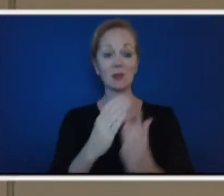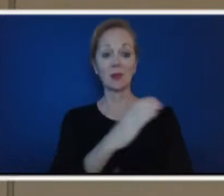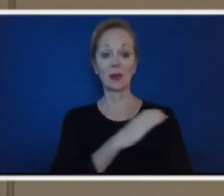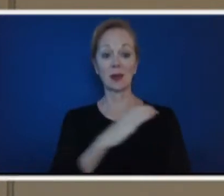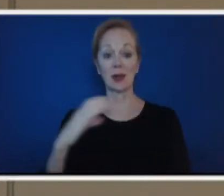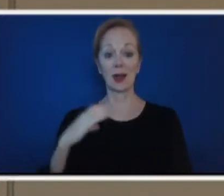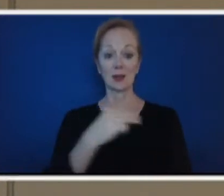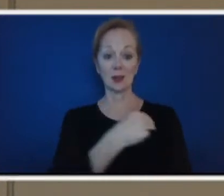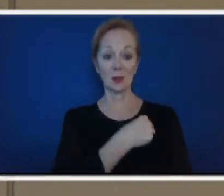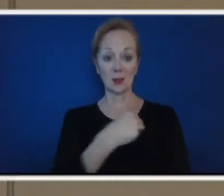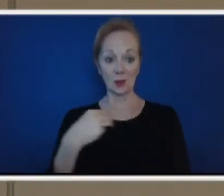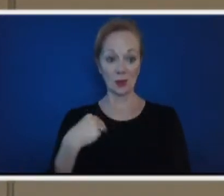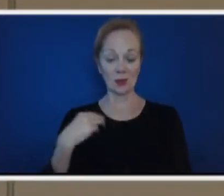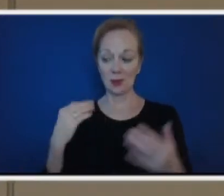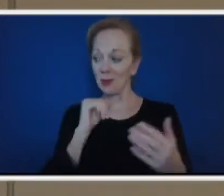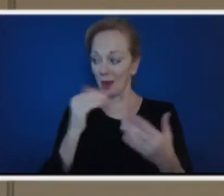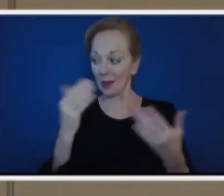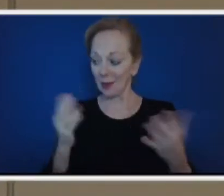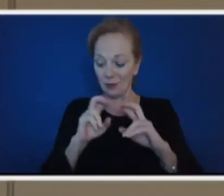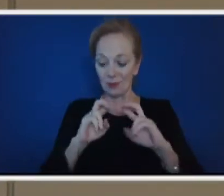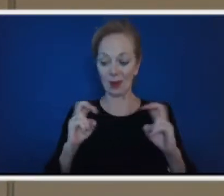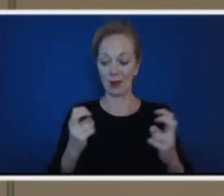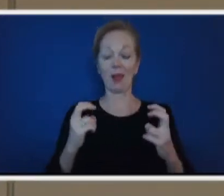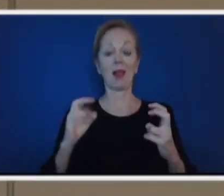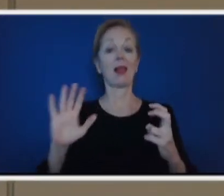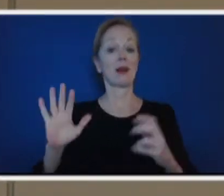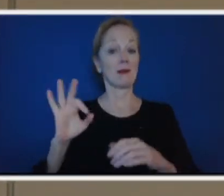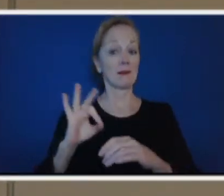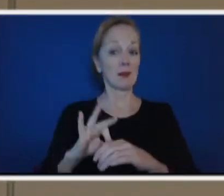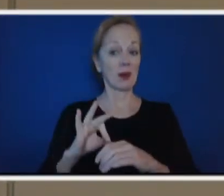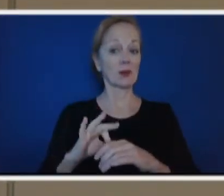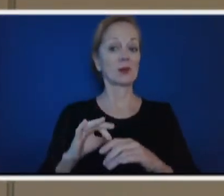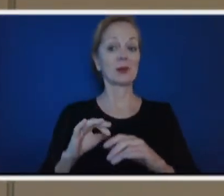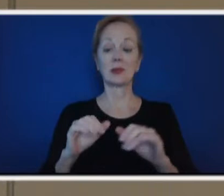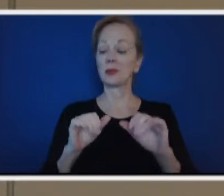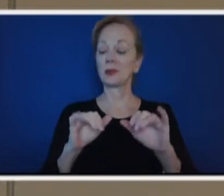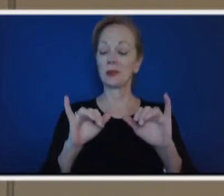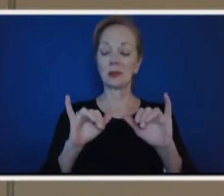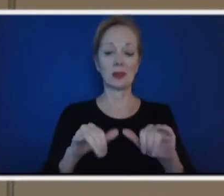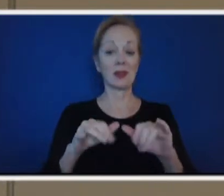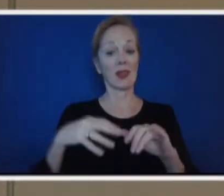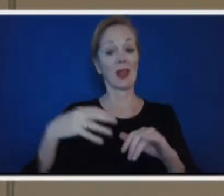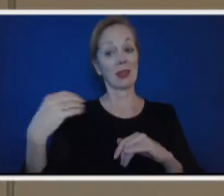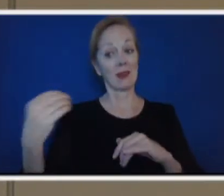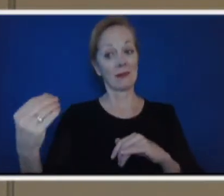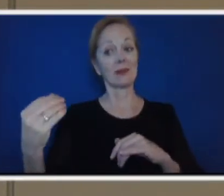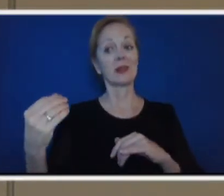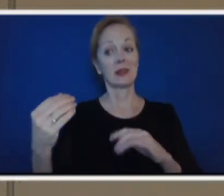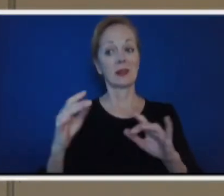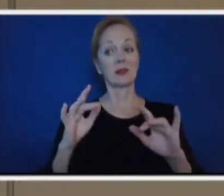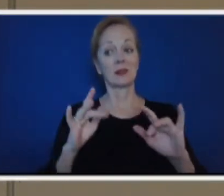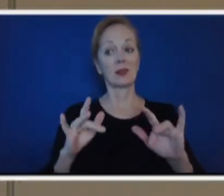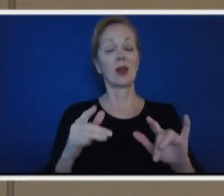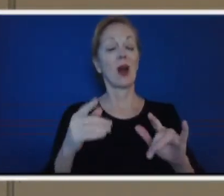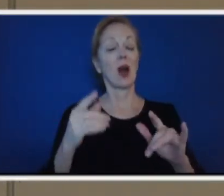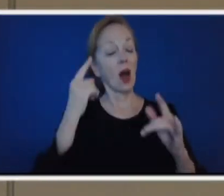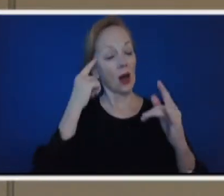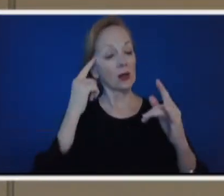at the dais, their vote sticks, the quorum sticks once they have left, and they are recorded as an automatic yes vote.